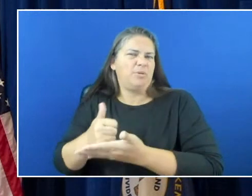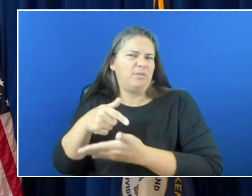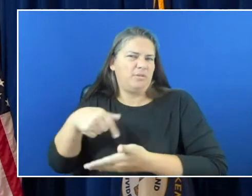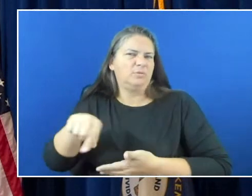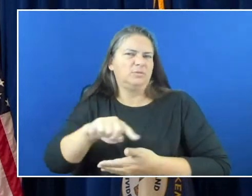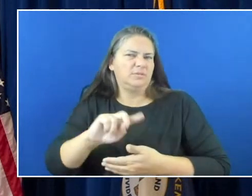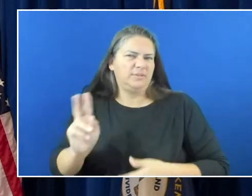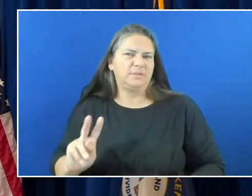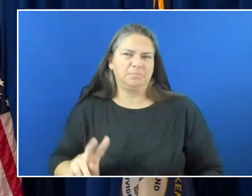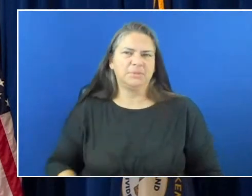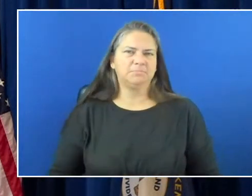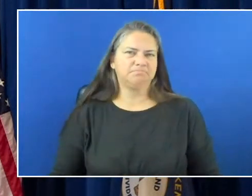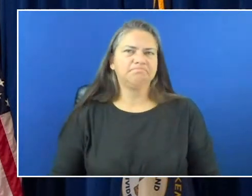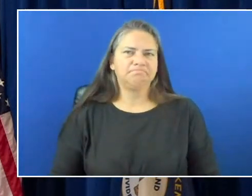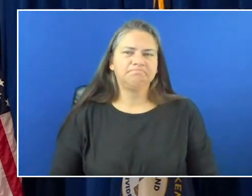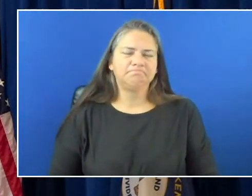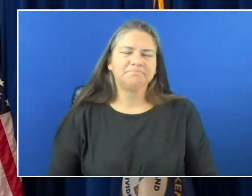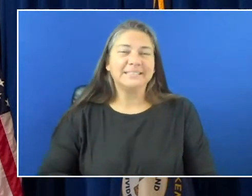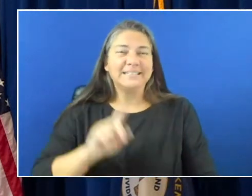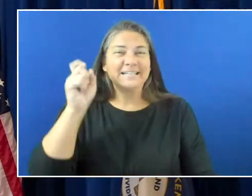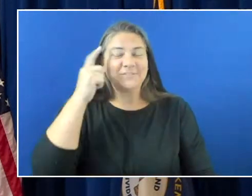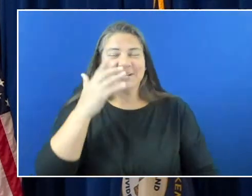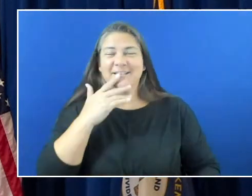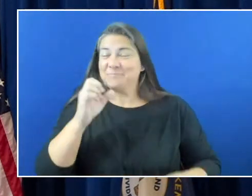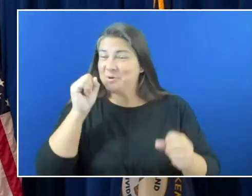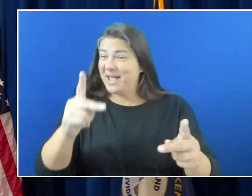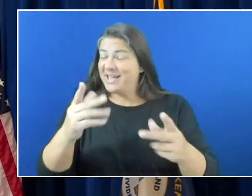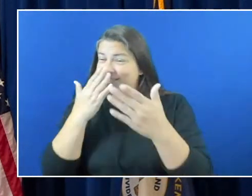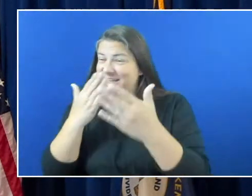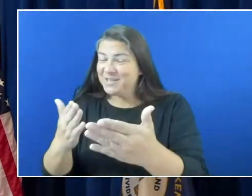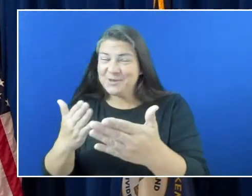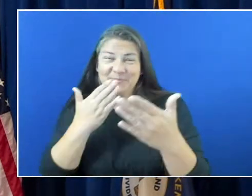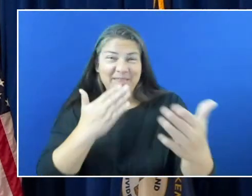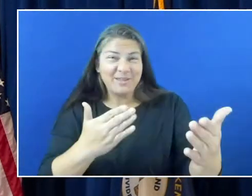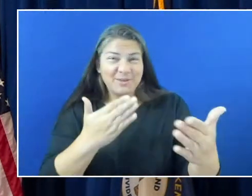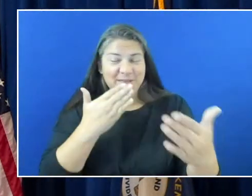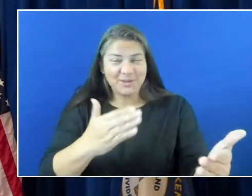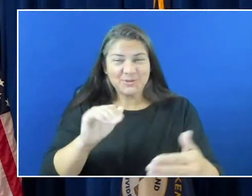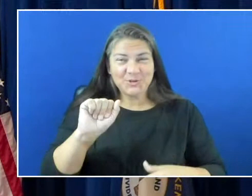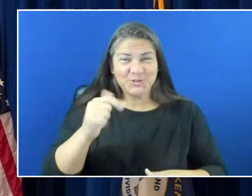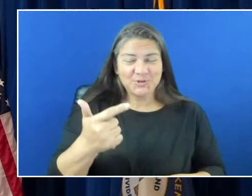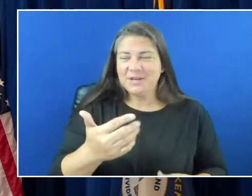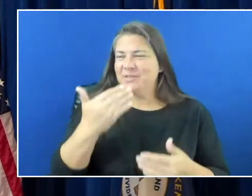All right. Thank you all very much. Thank you, General. Thank you,